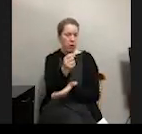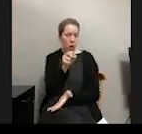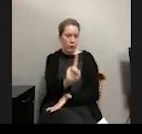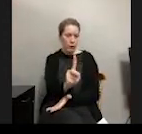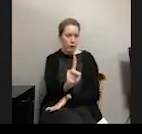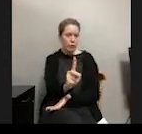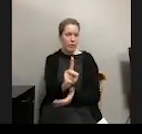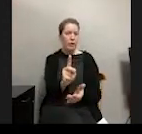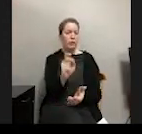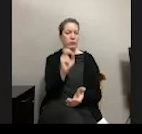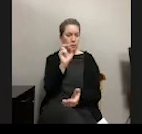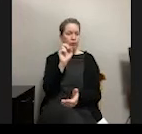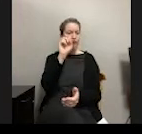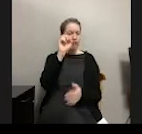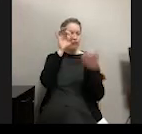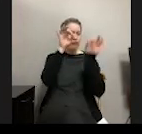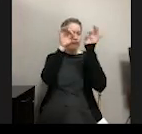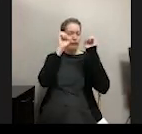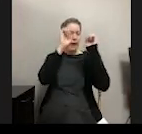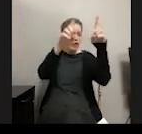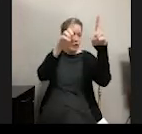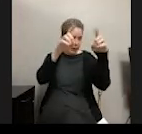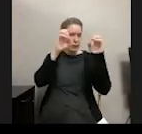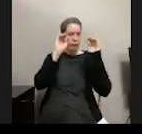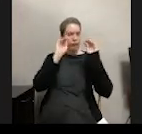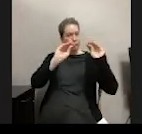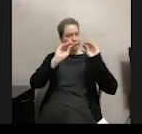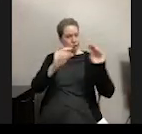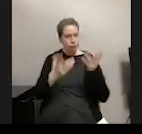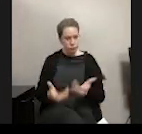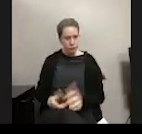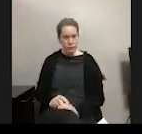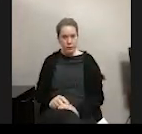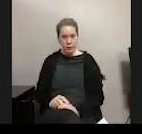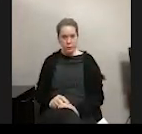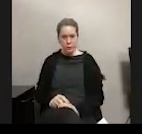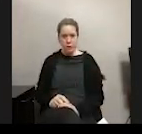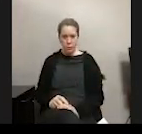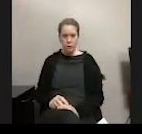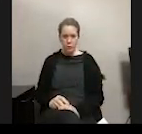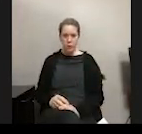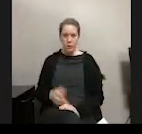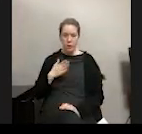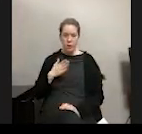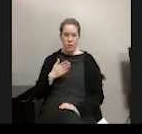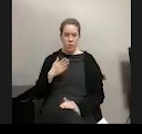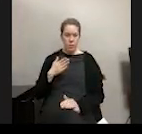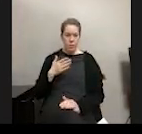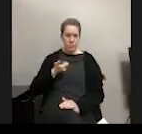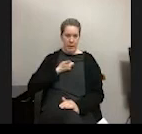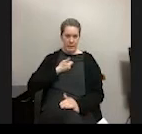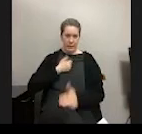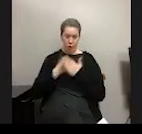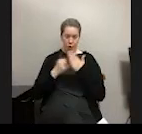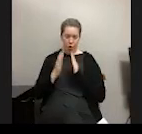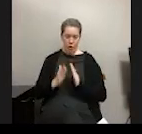be honest about where we're at and then dream up the new future. I truly believe that. So that's my way of trying to do it.